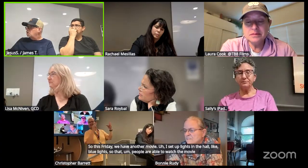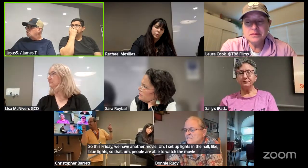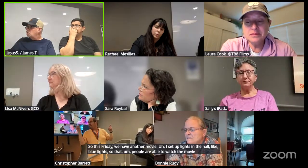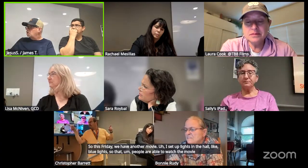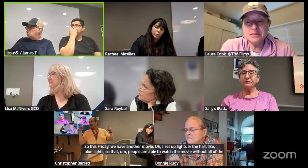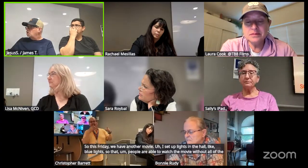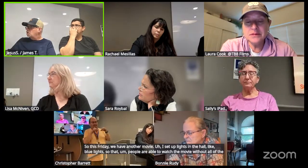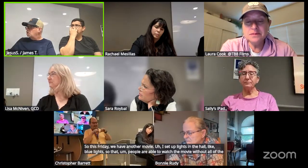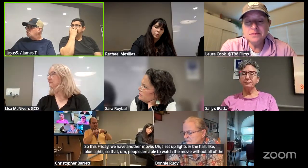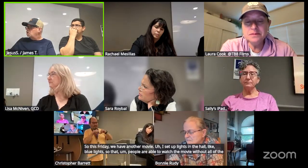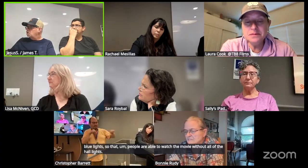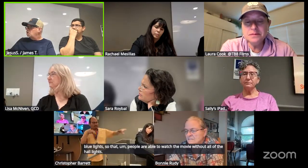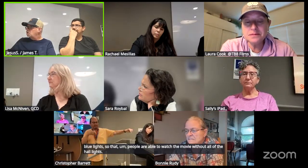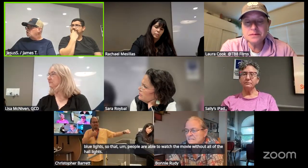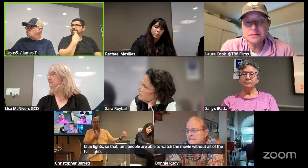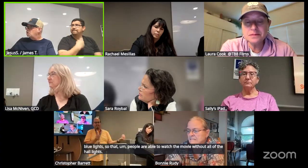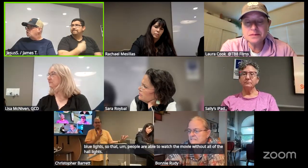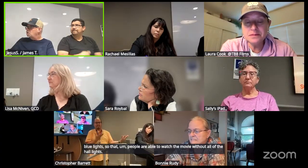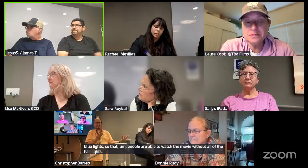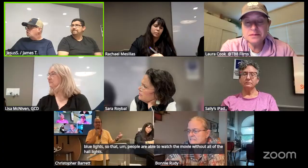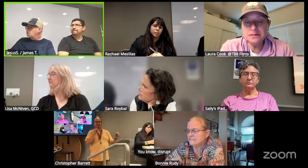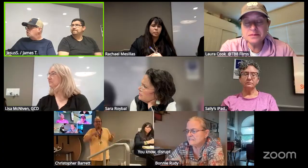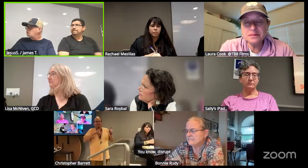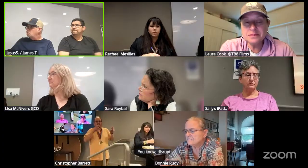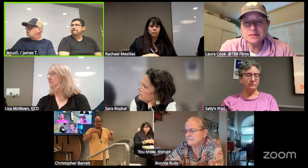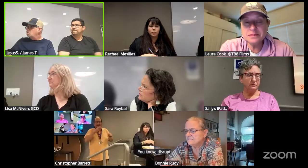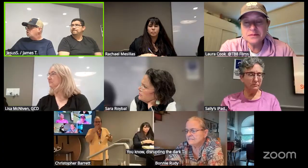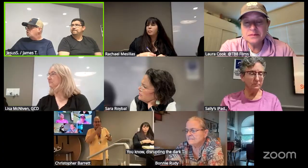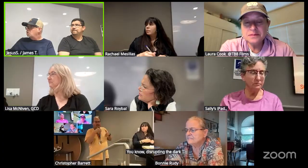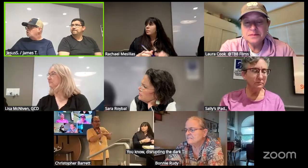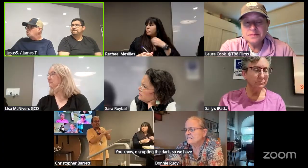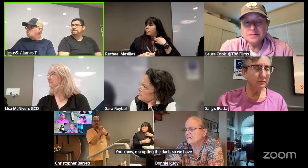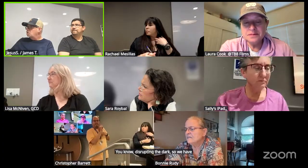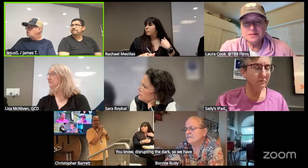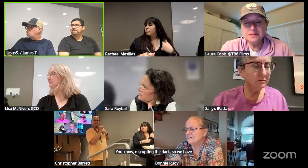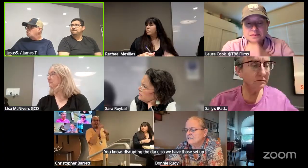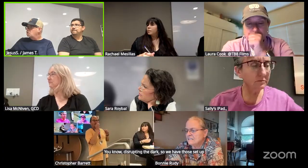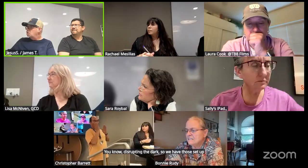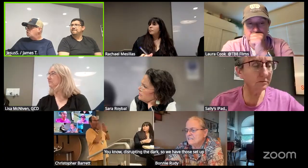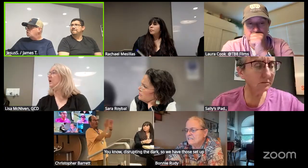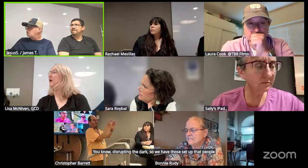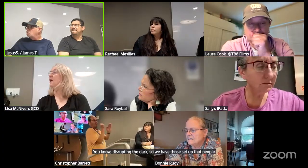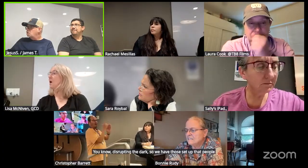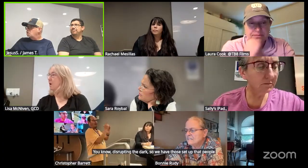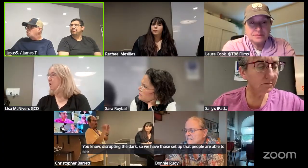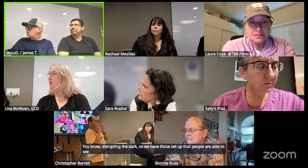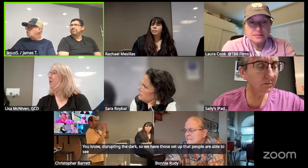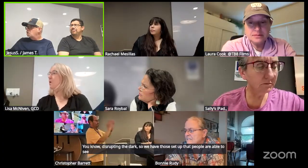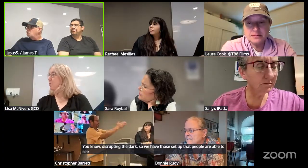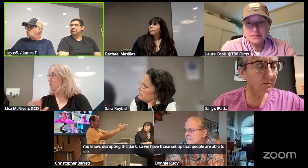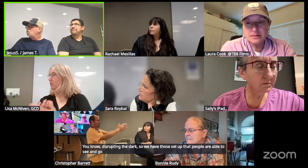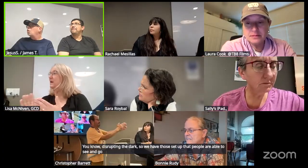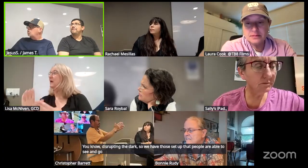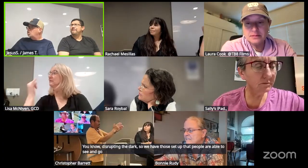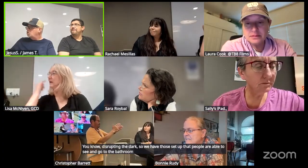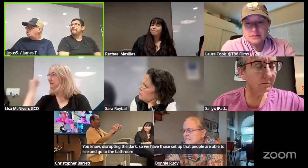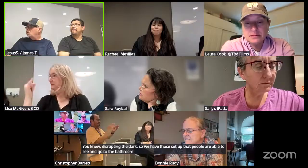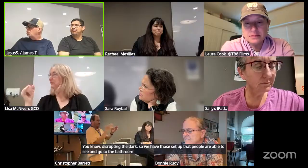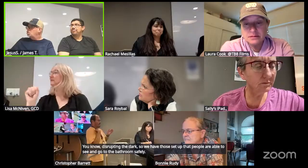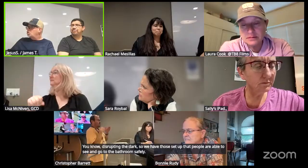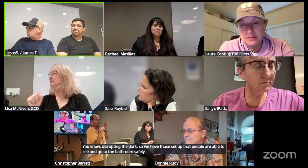hall lights, disrupting the dark. So we have those set up that people are able to see and go to the bathroom safely,